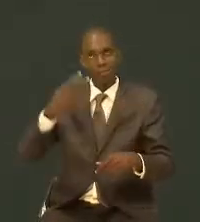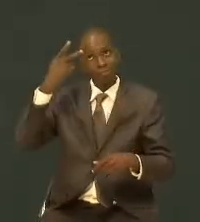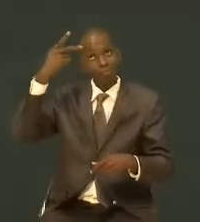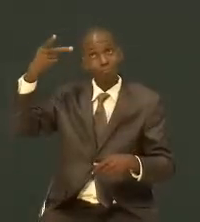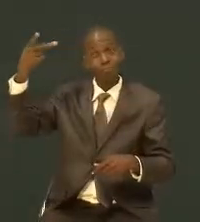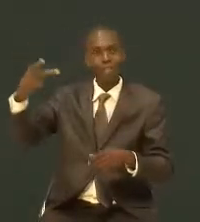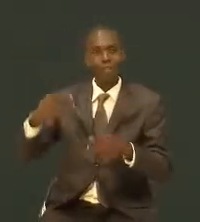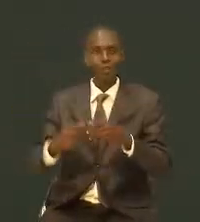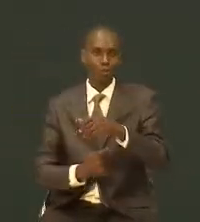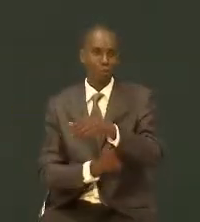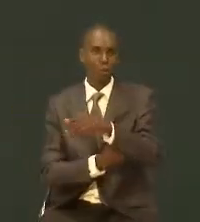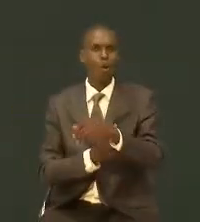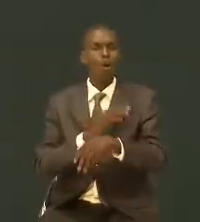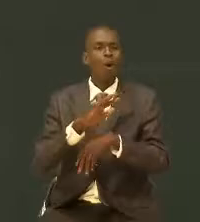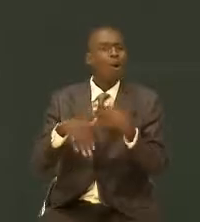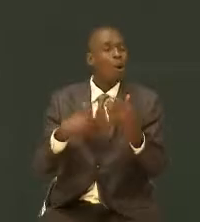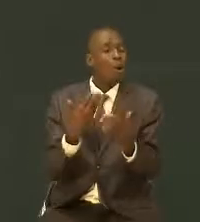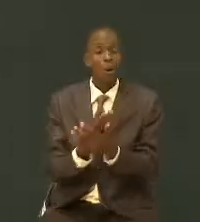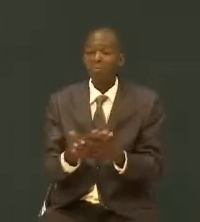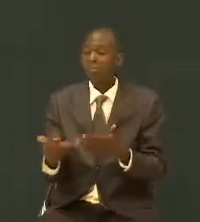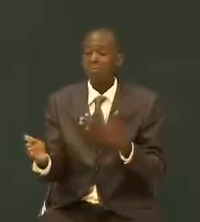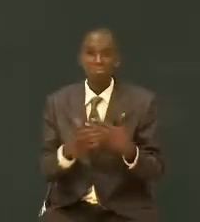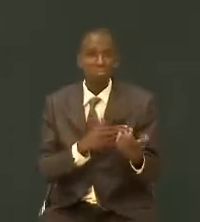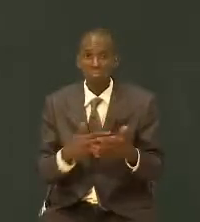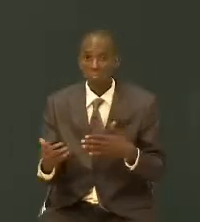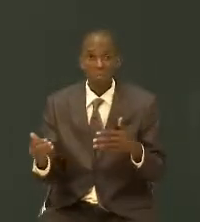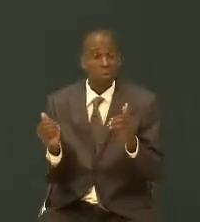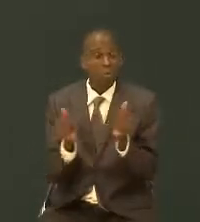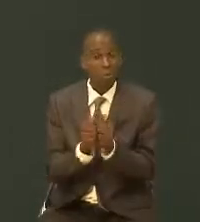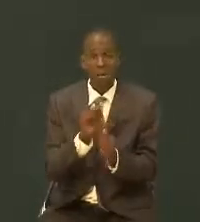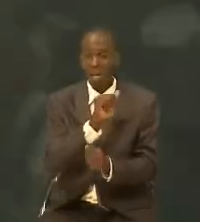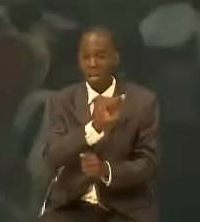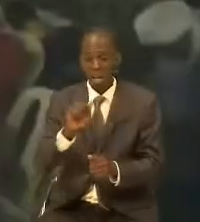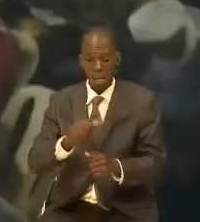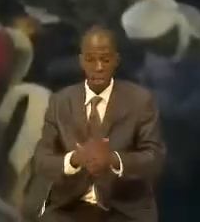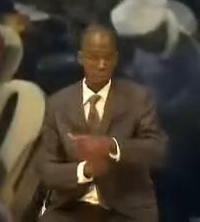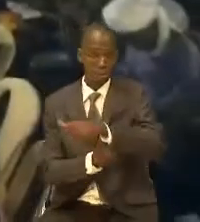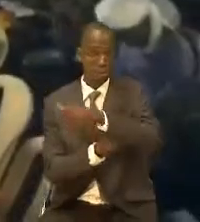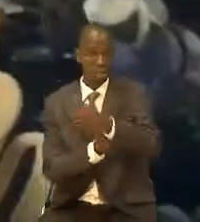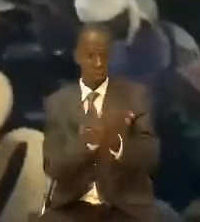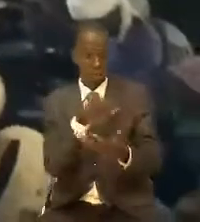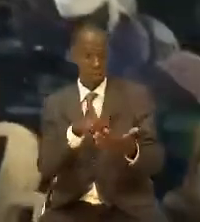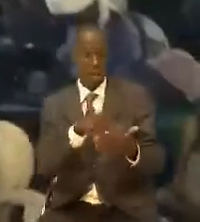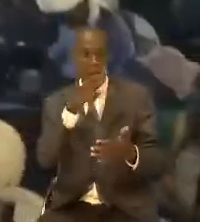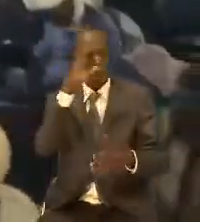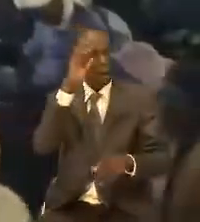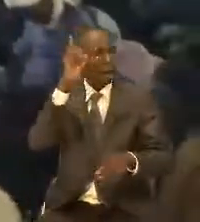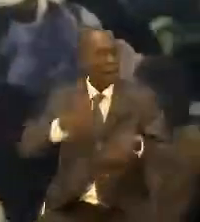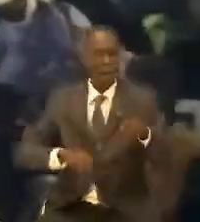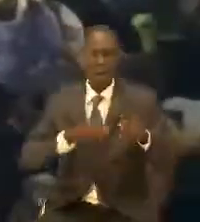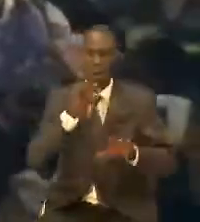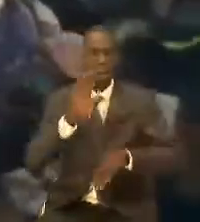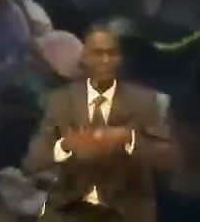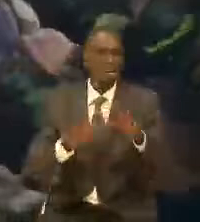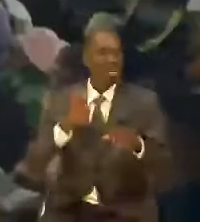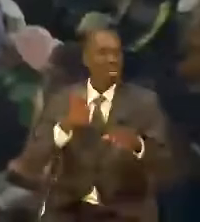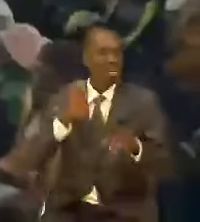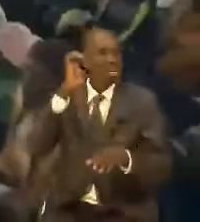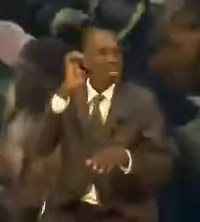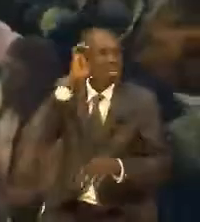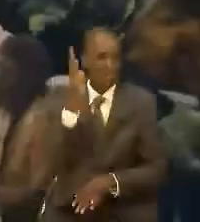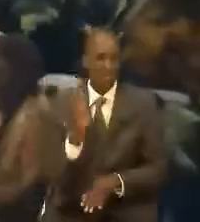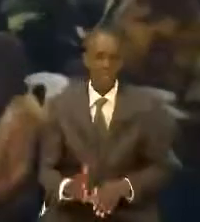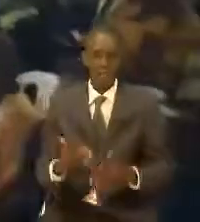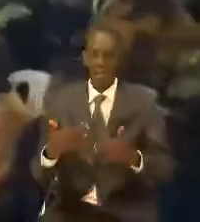the same even with a support this man could not work he never at